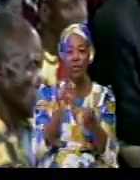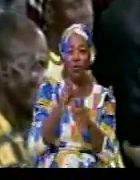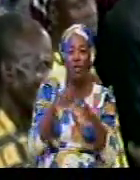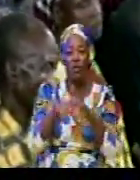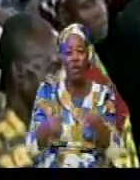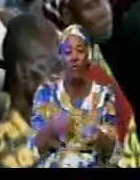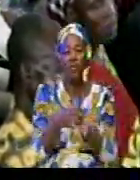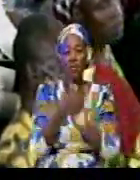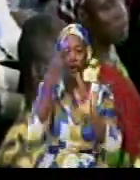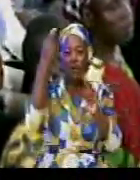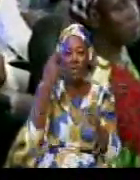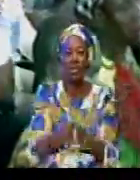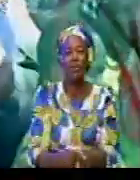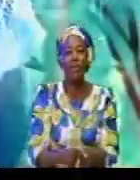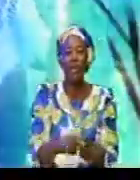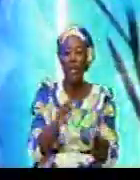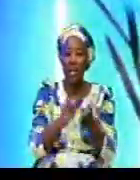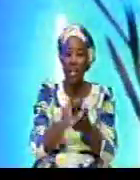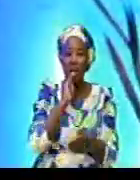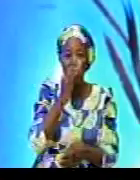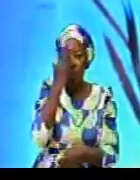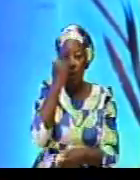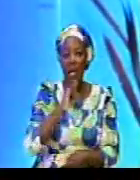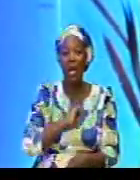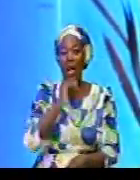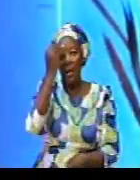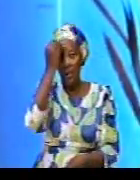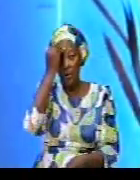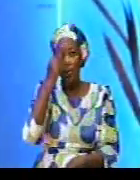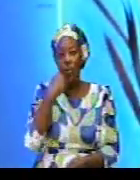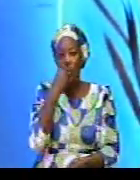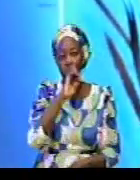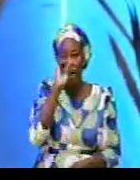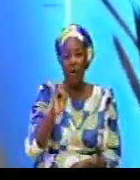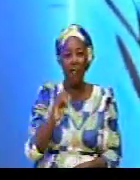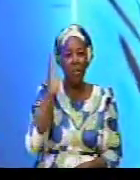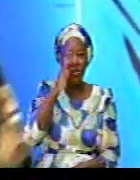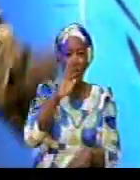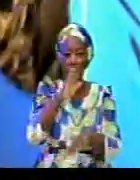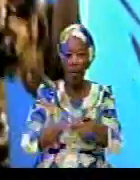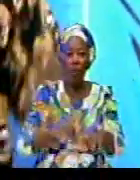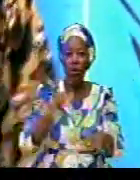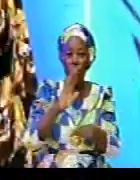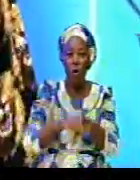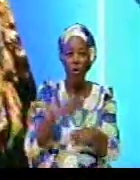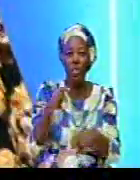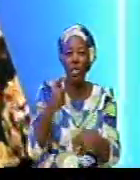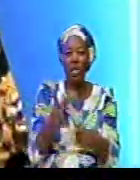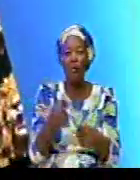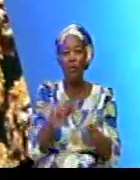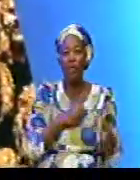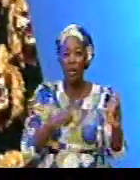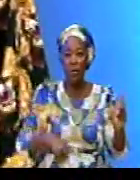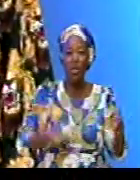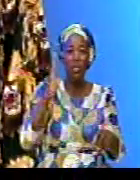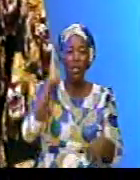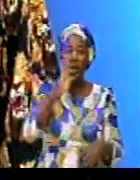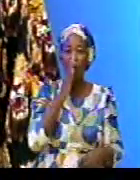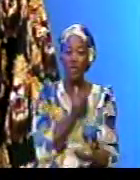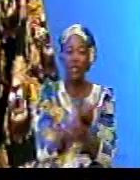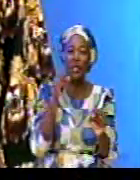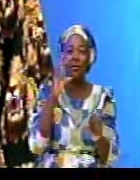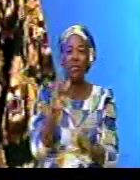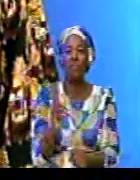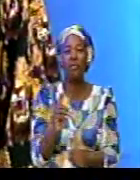he'll perform that word in your life. That's why I know, whosoever